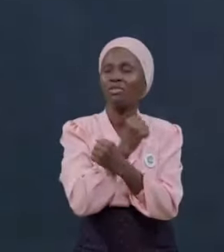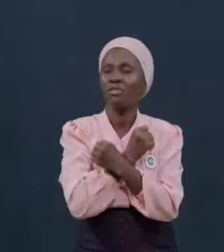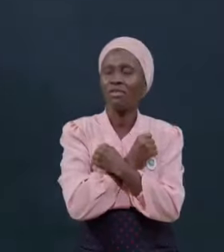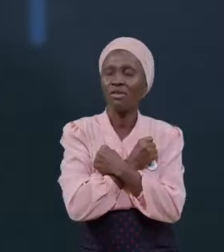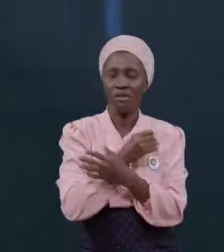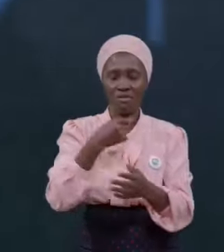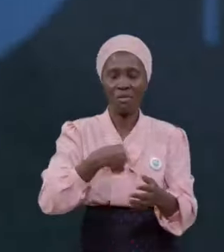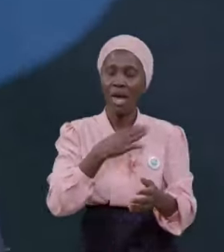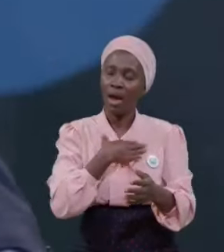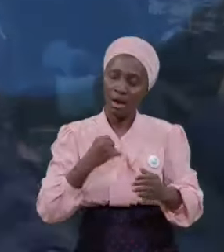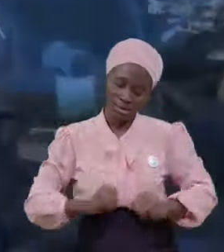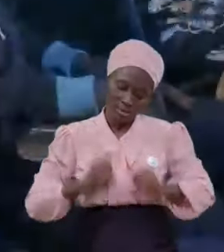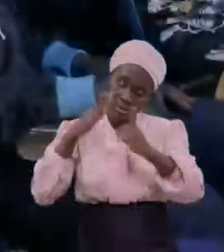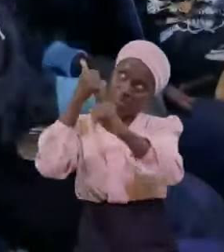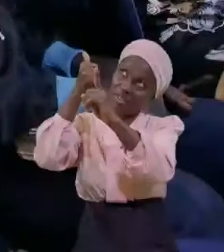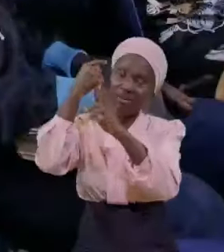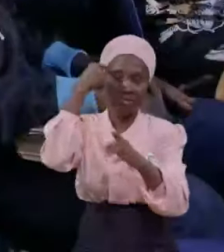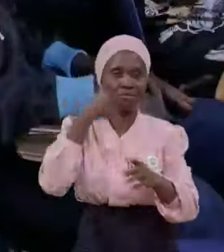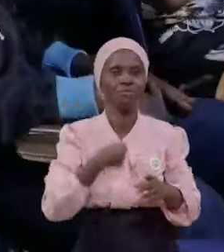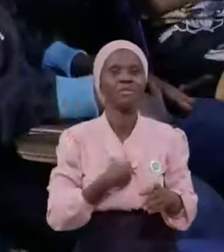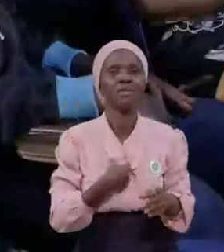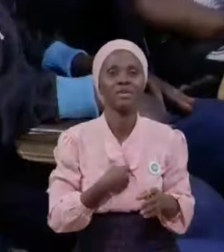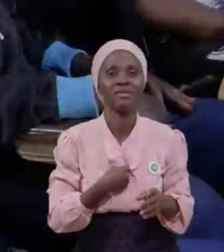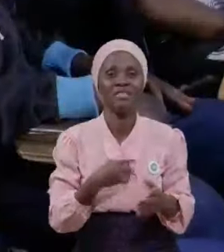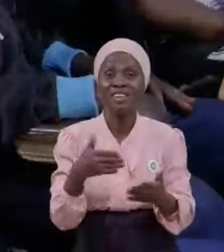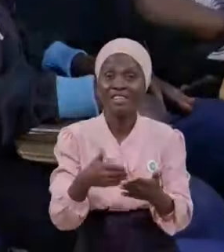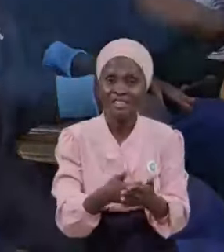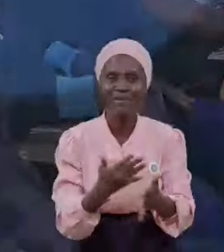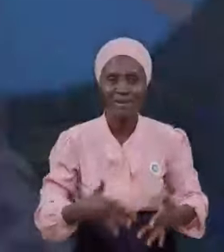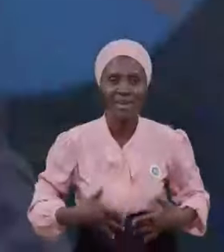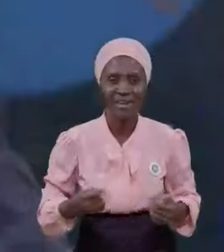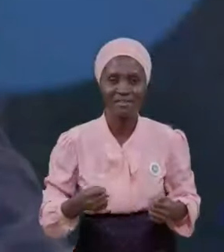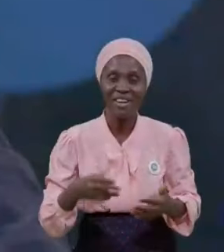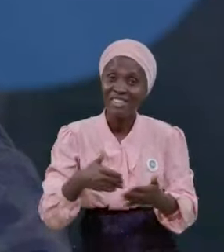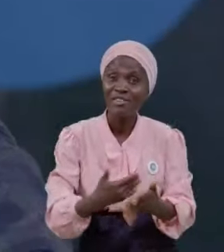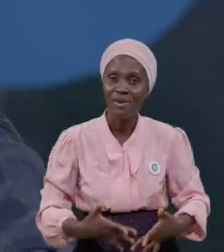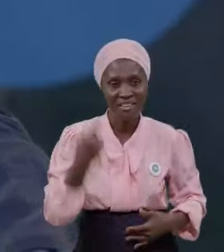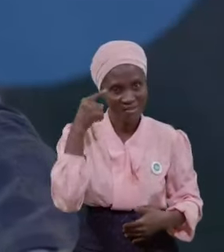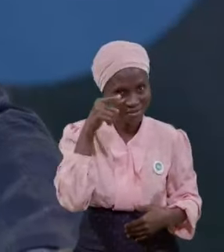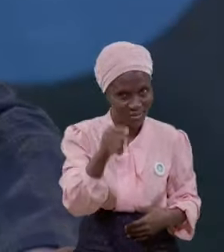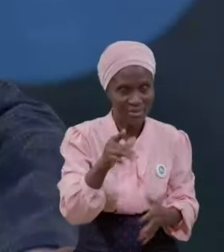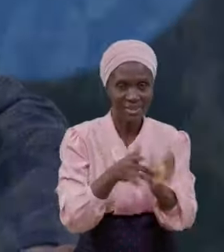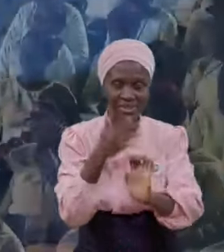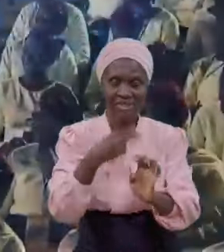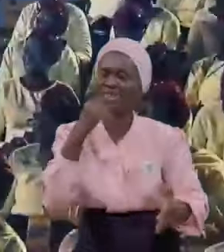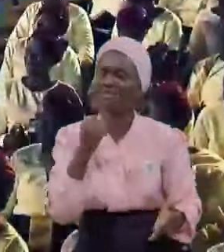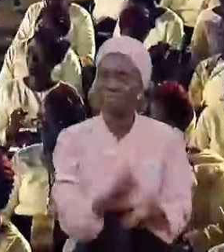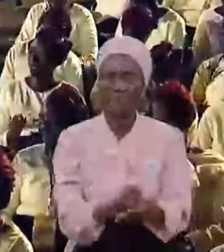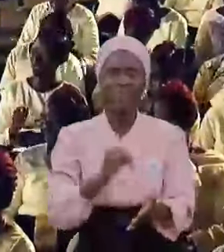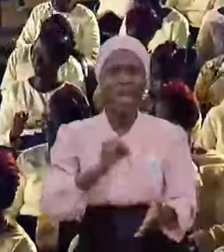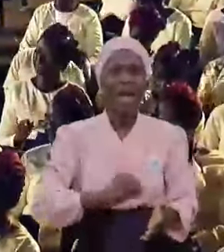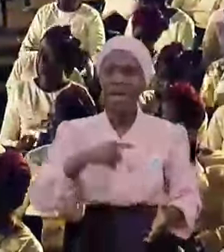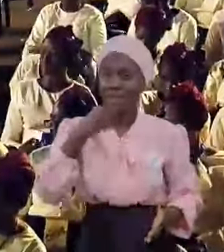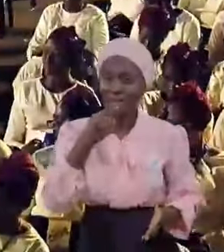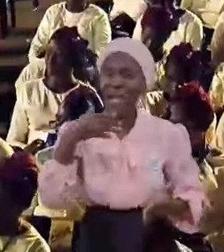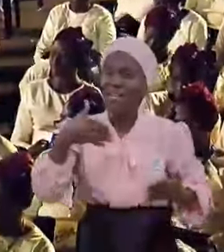me. New life for you. I said new life for you.